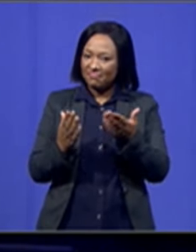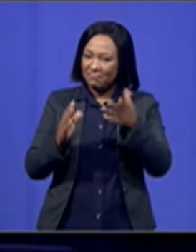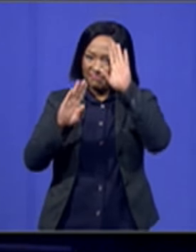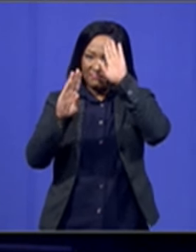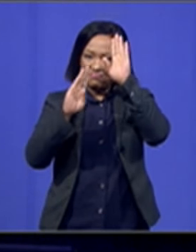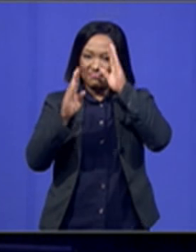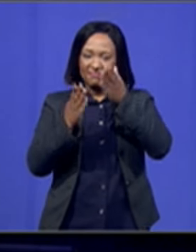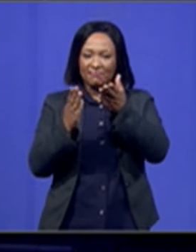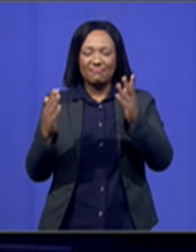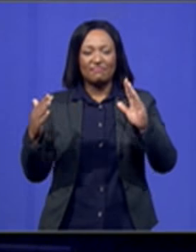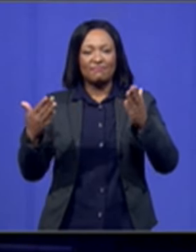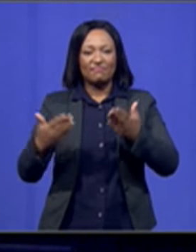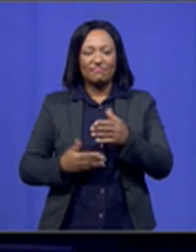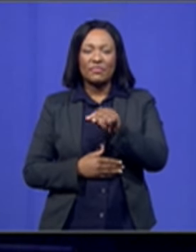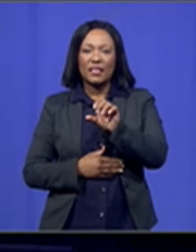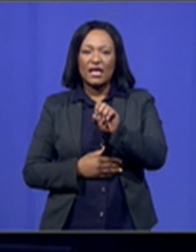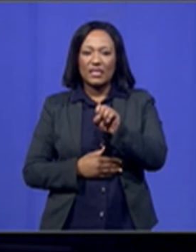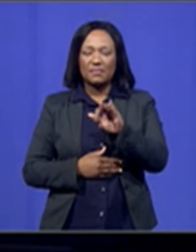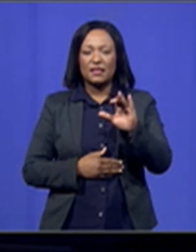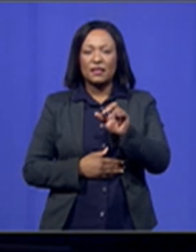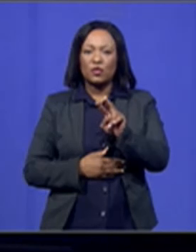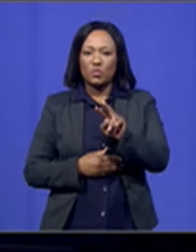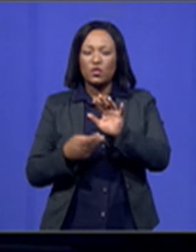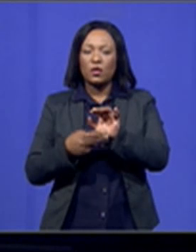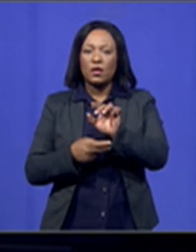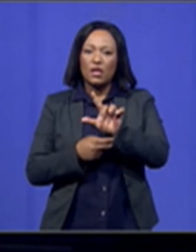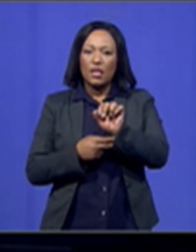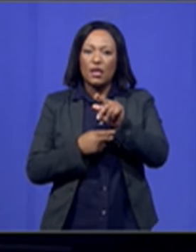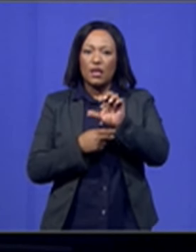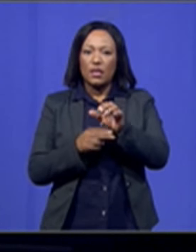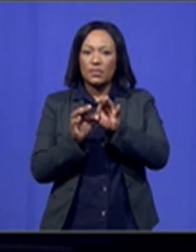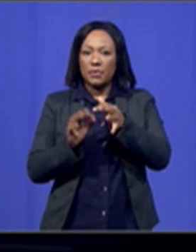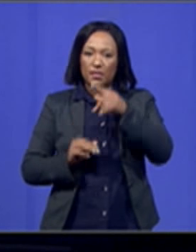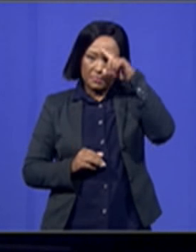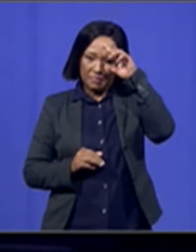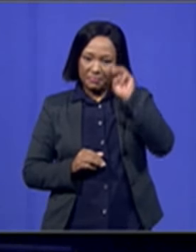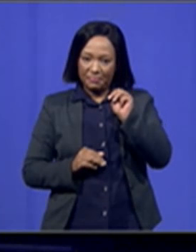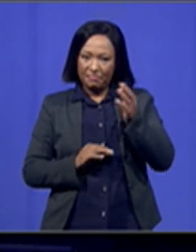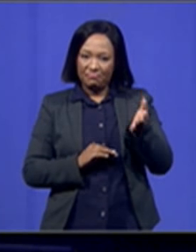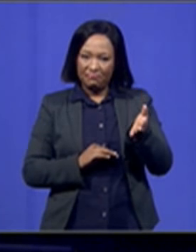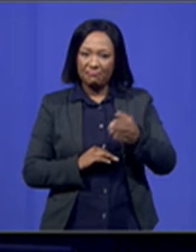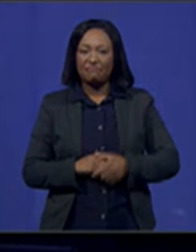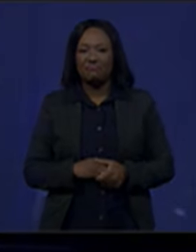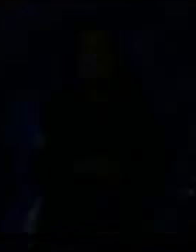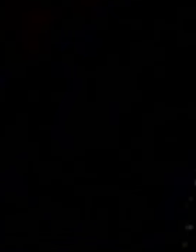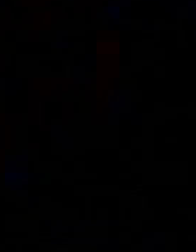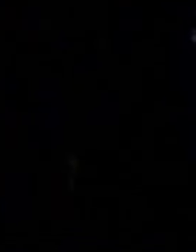Moidumela ke o amohela mona ho SABC 2 le le hae puong ya matsoho ke na le Mphotime.